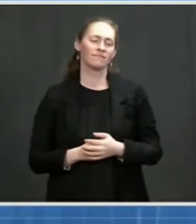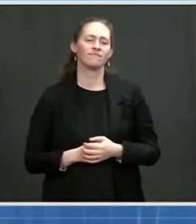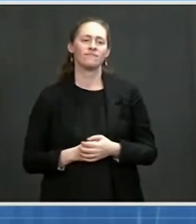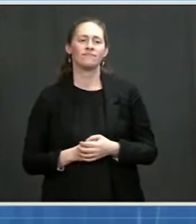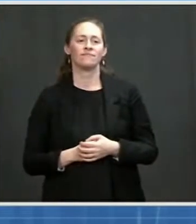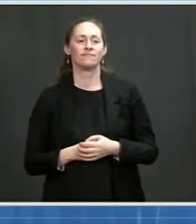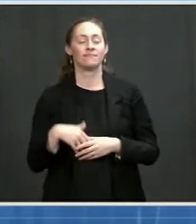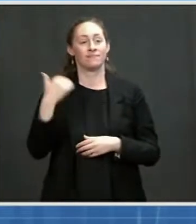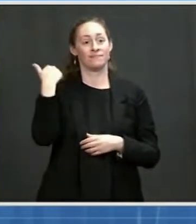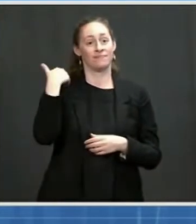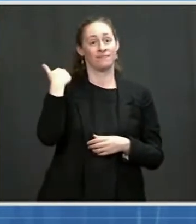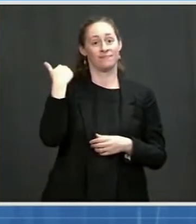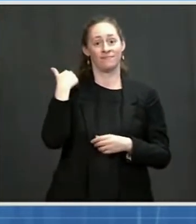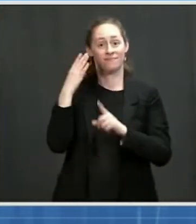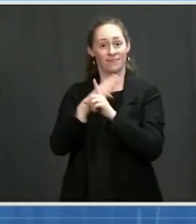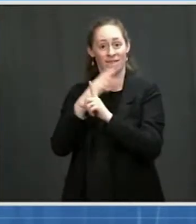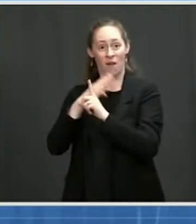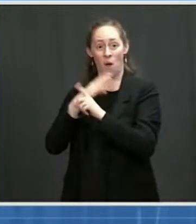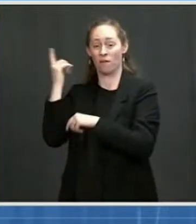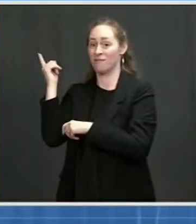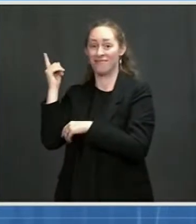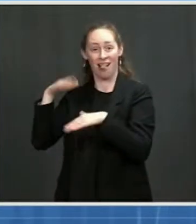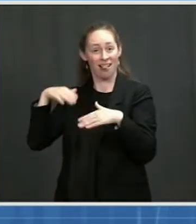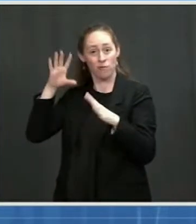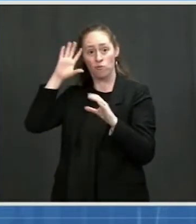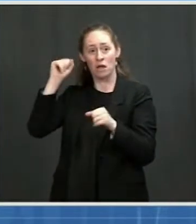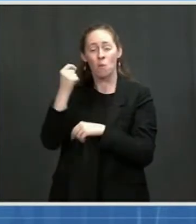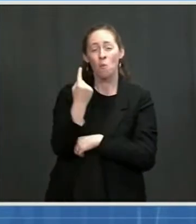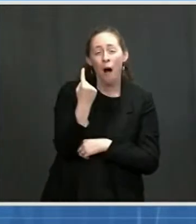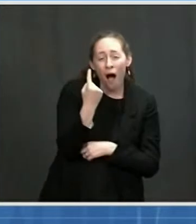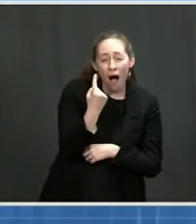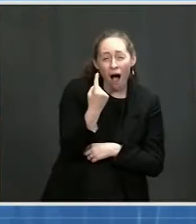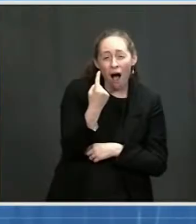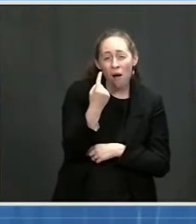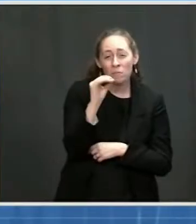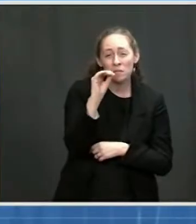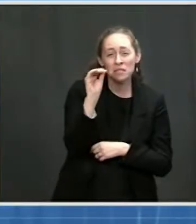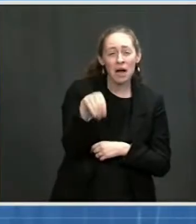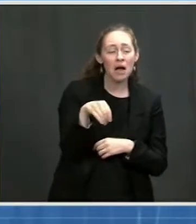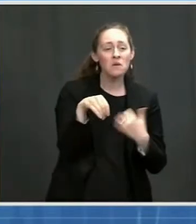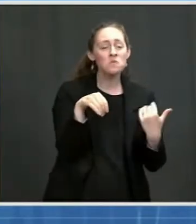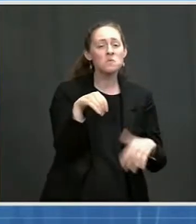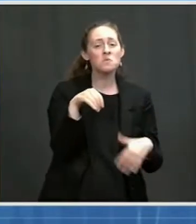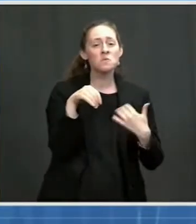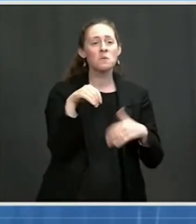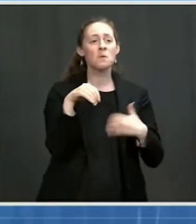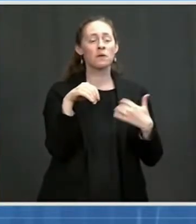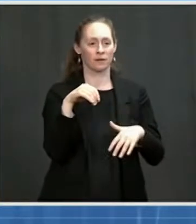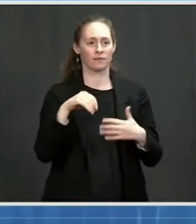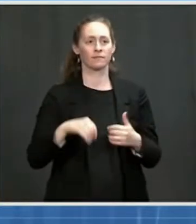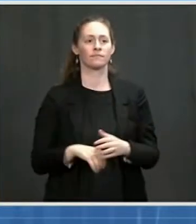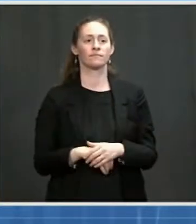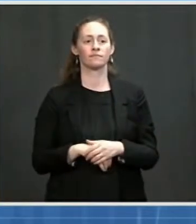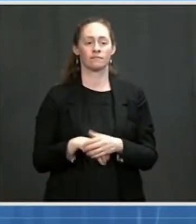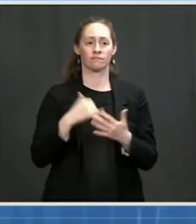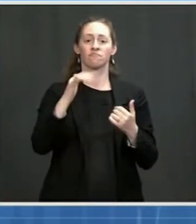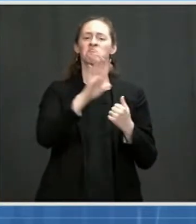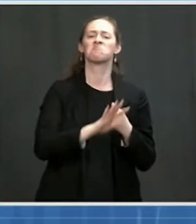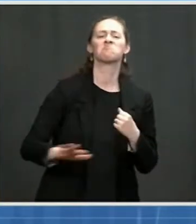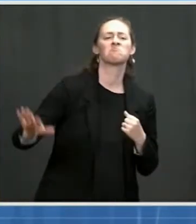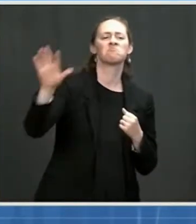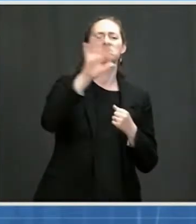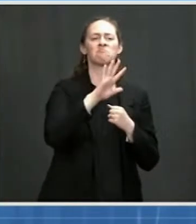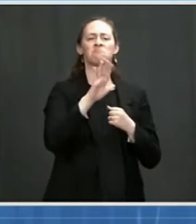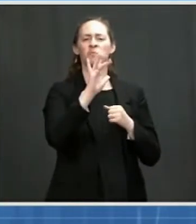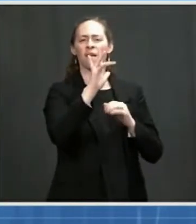1% when we entered office January 20th. Across the country, 25 states and the District of Columbia